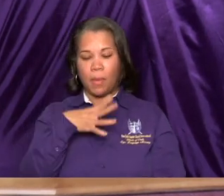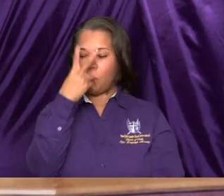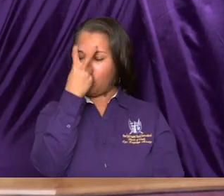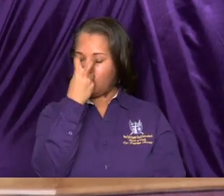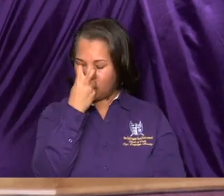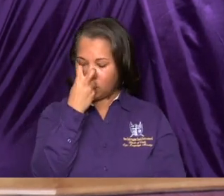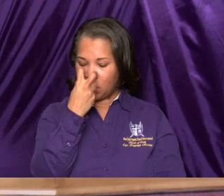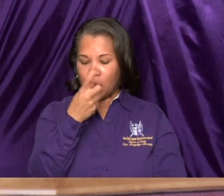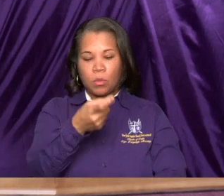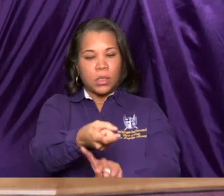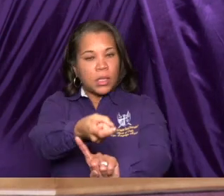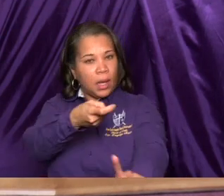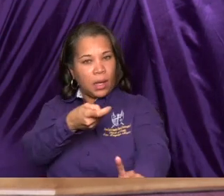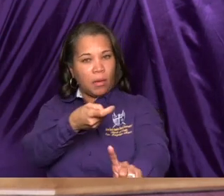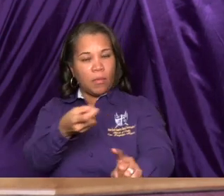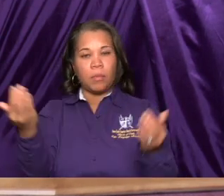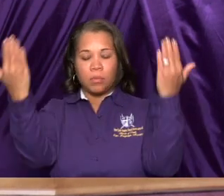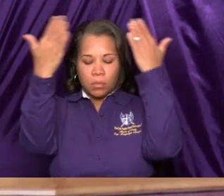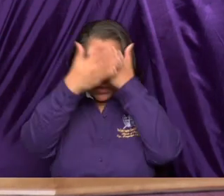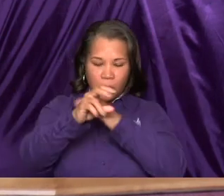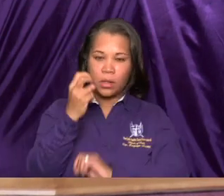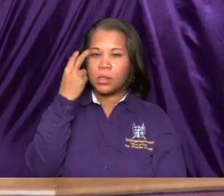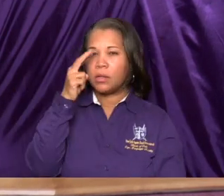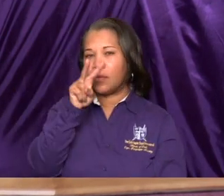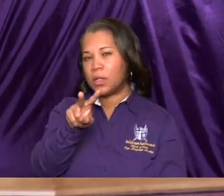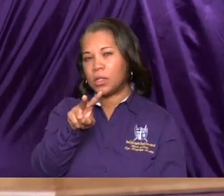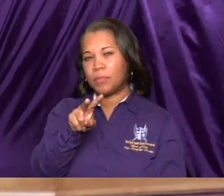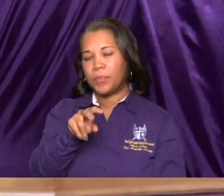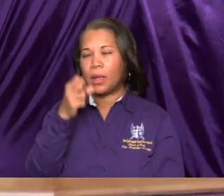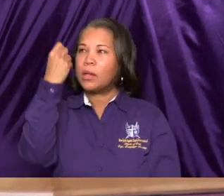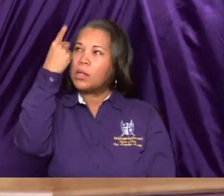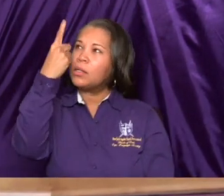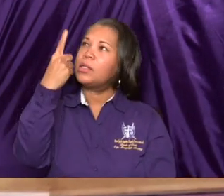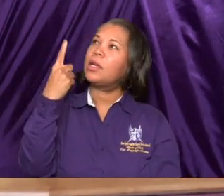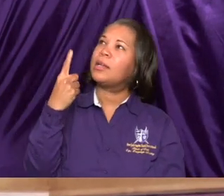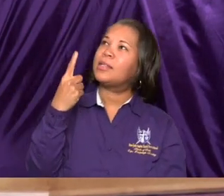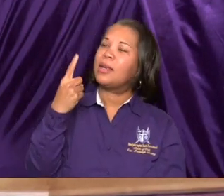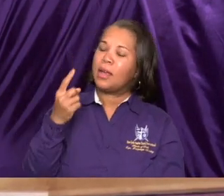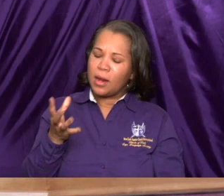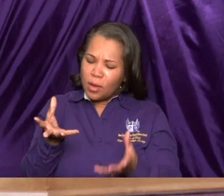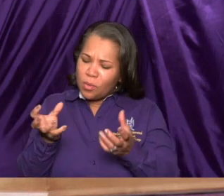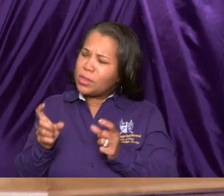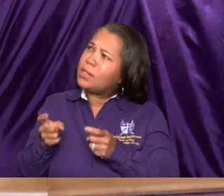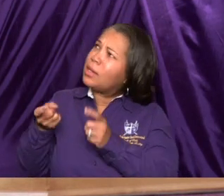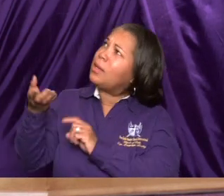from darkness to vision. And it hits me, and it makes me want to give him praise.